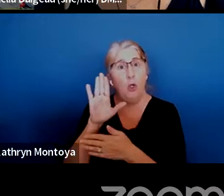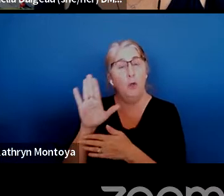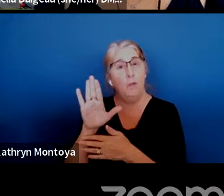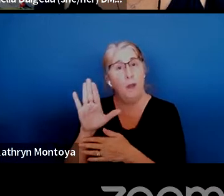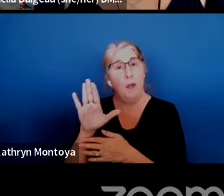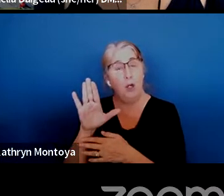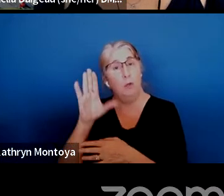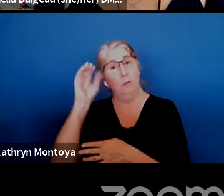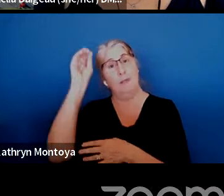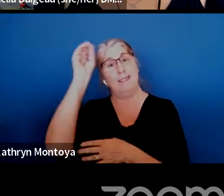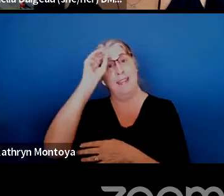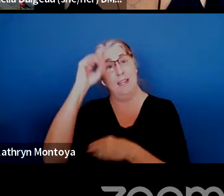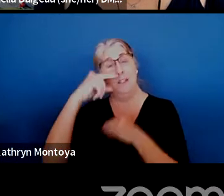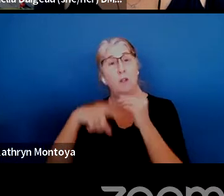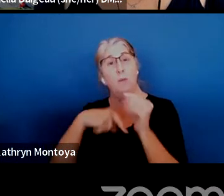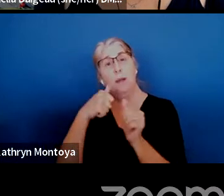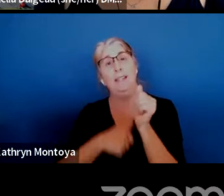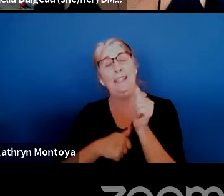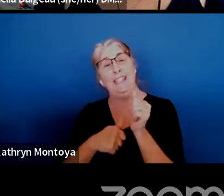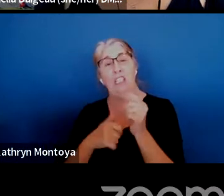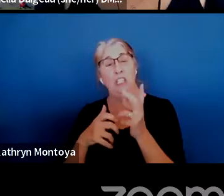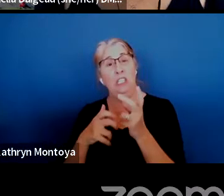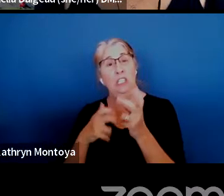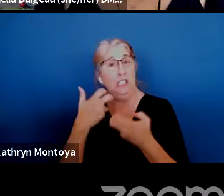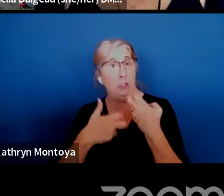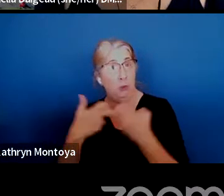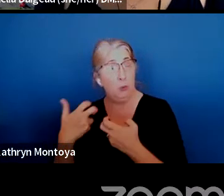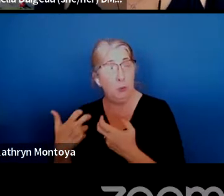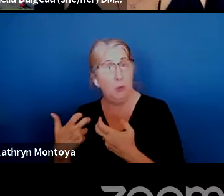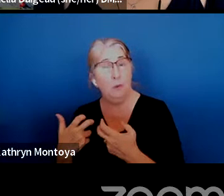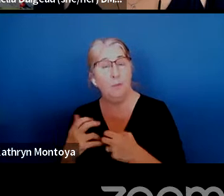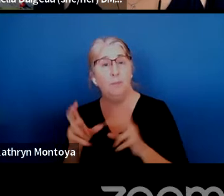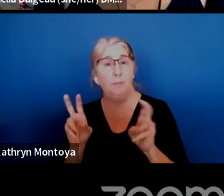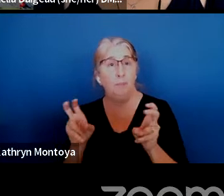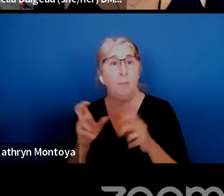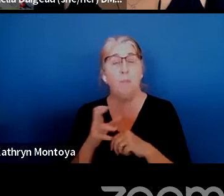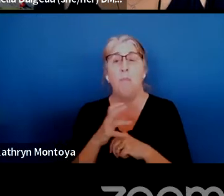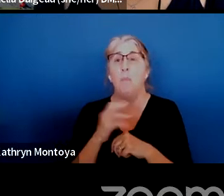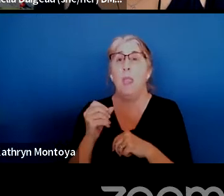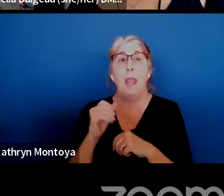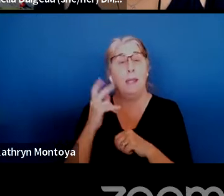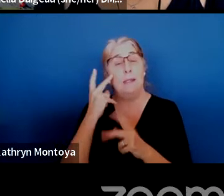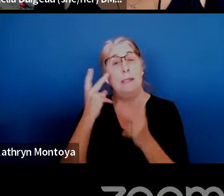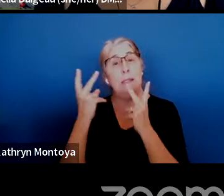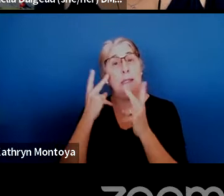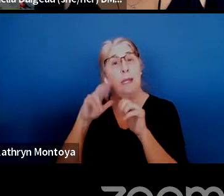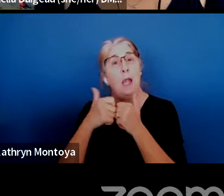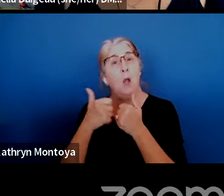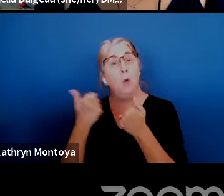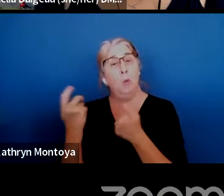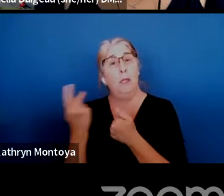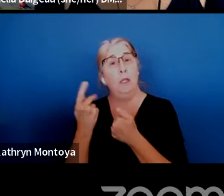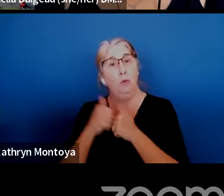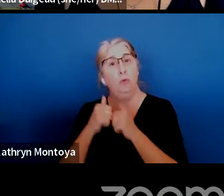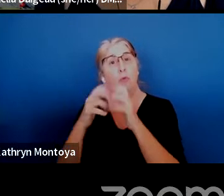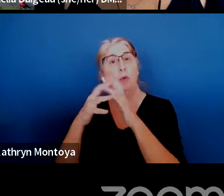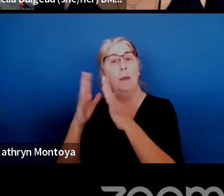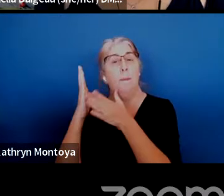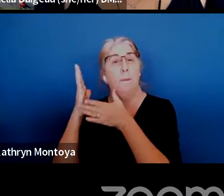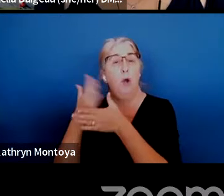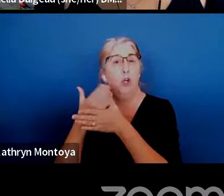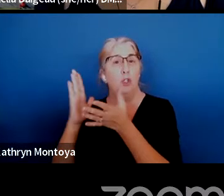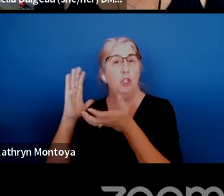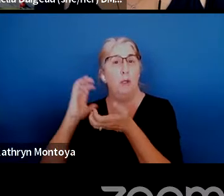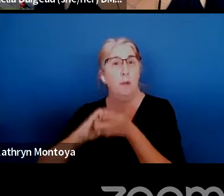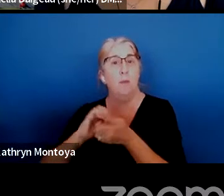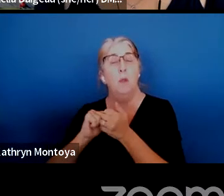stance on the issues, and see where you can form a partnership with elected